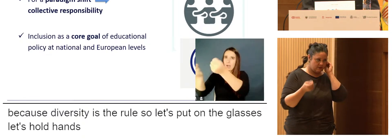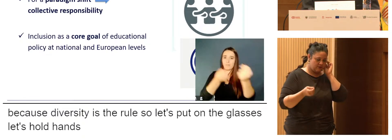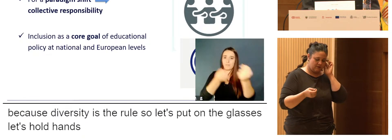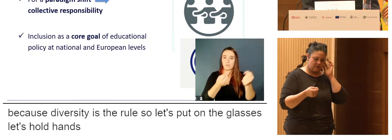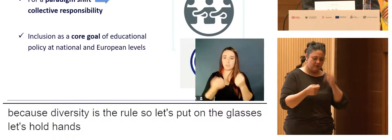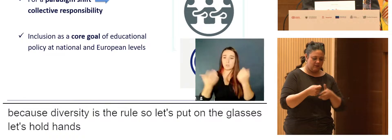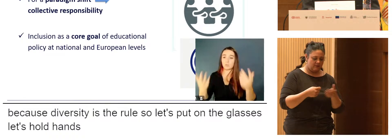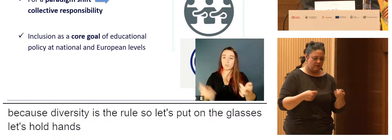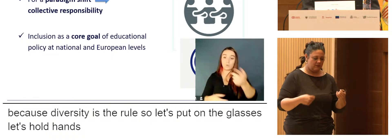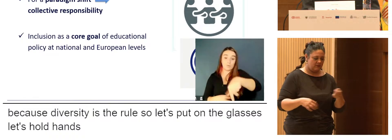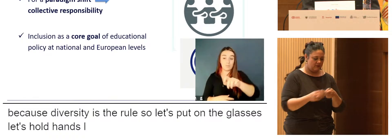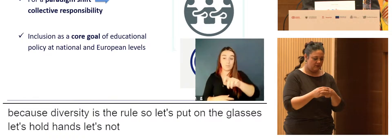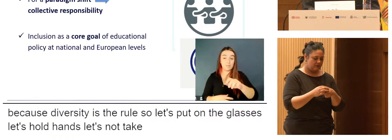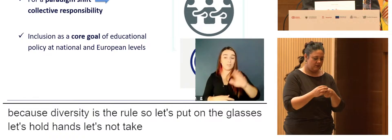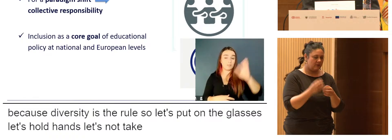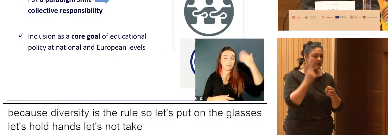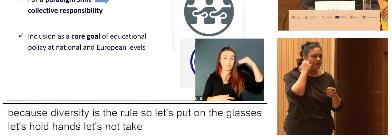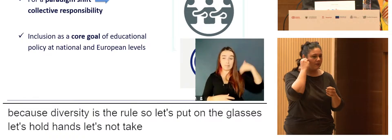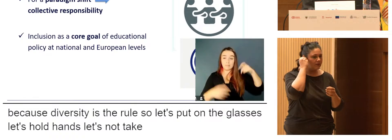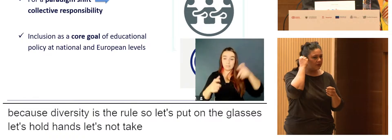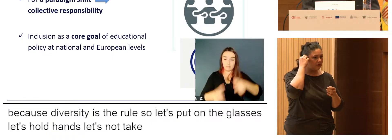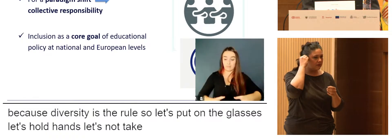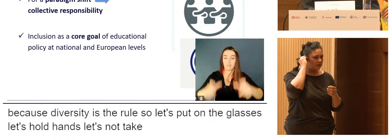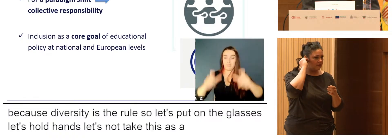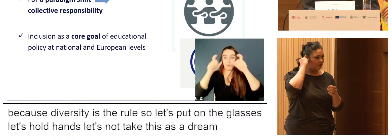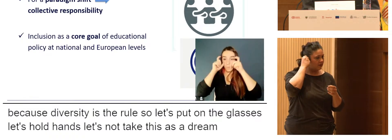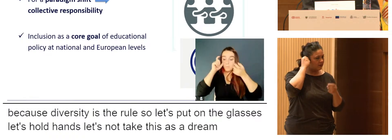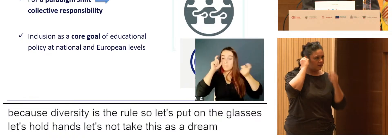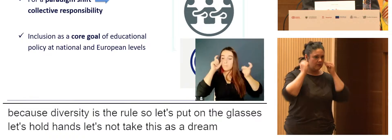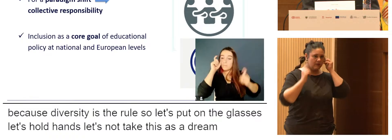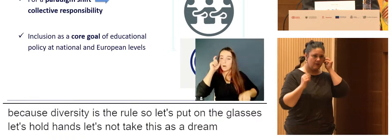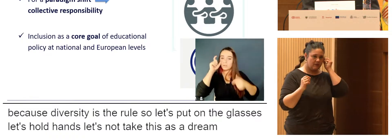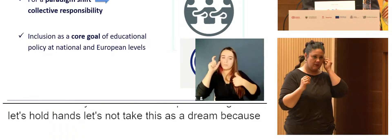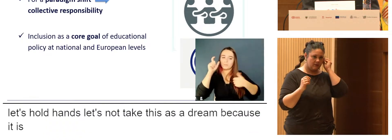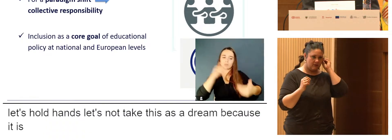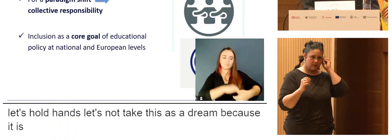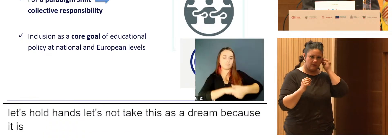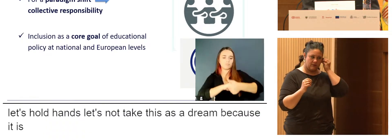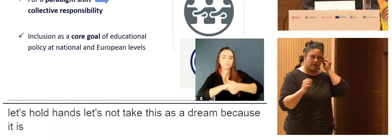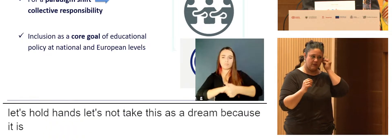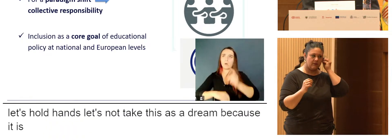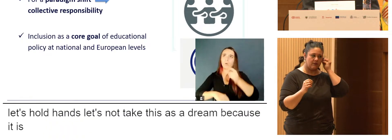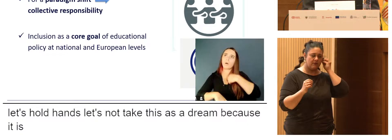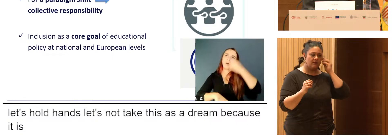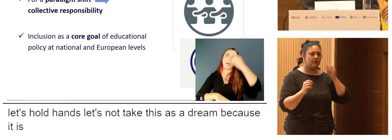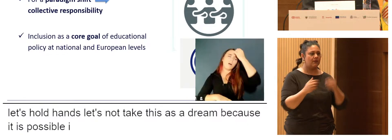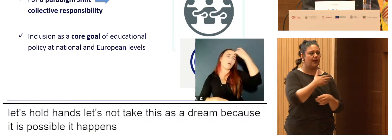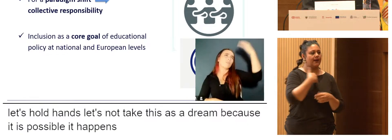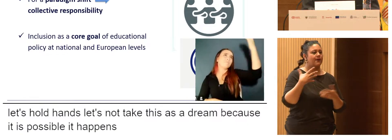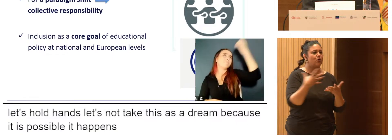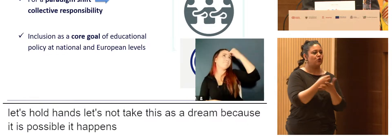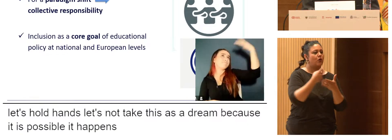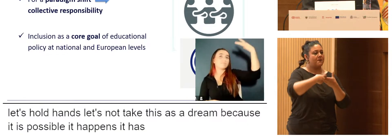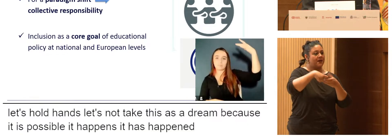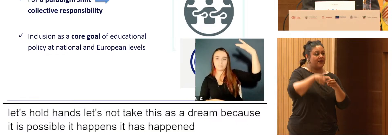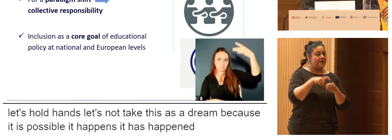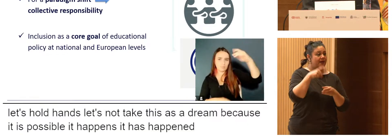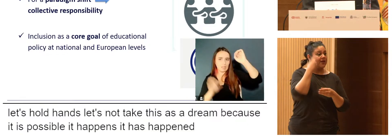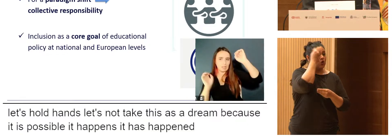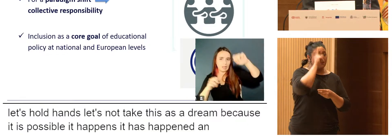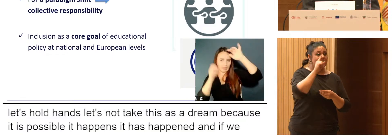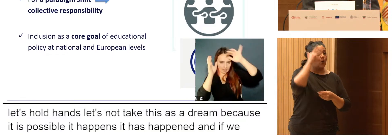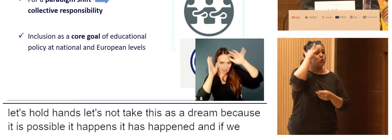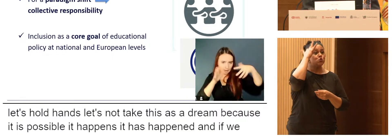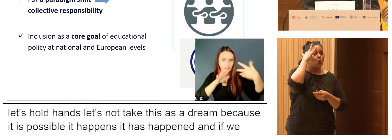let's not take this as a dream, because it is possible, it happens, it has happened, and if we